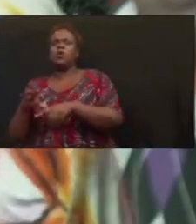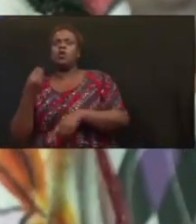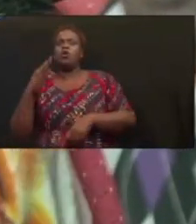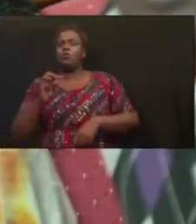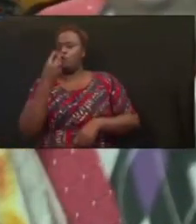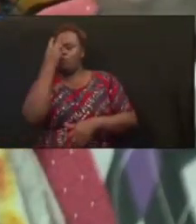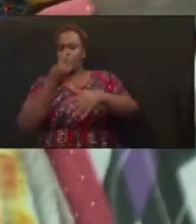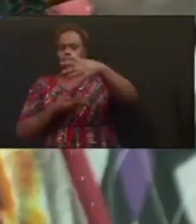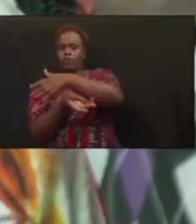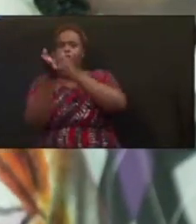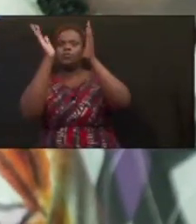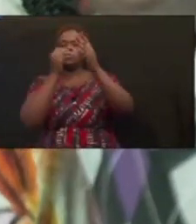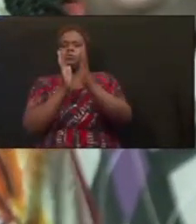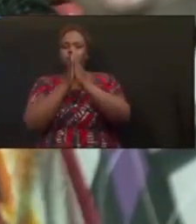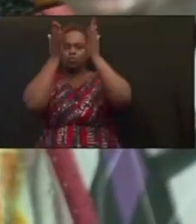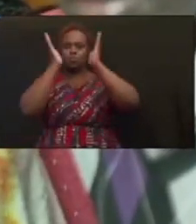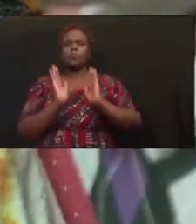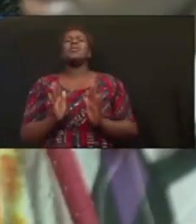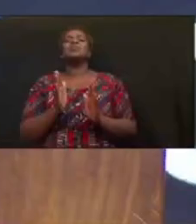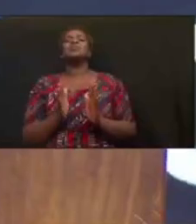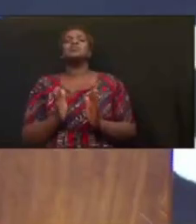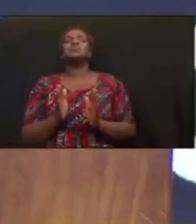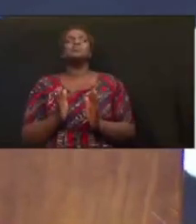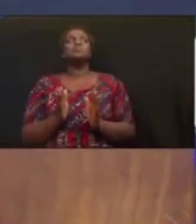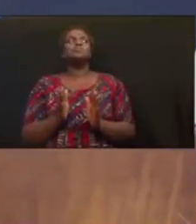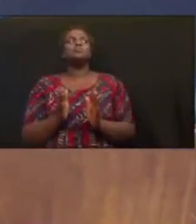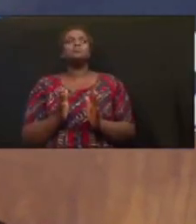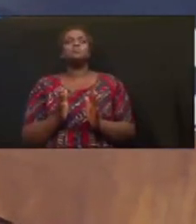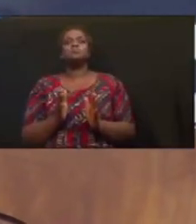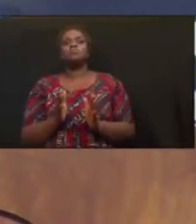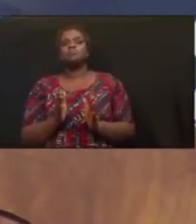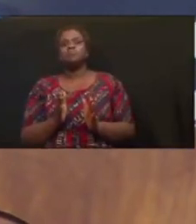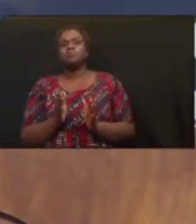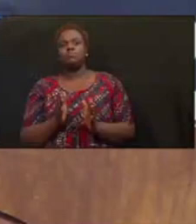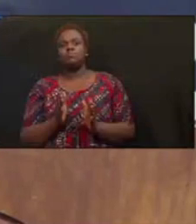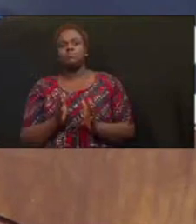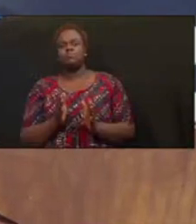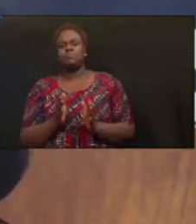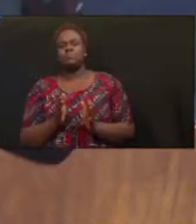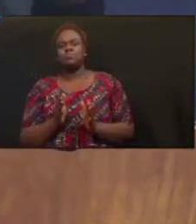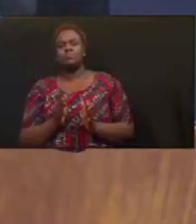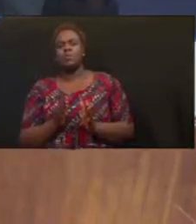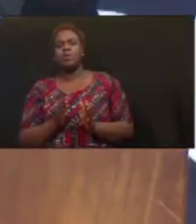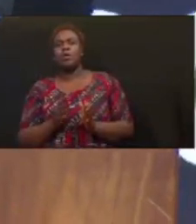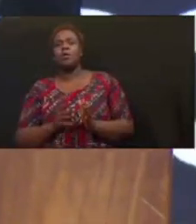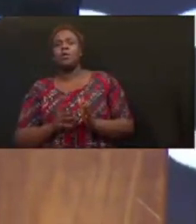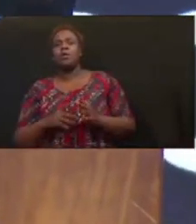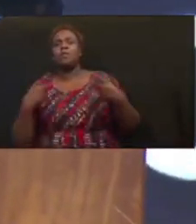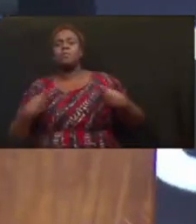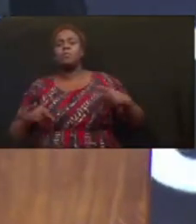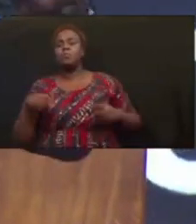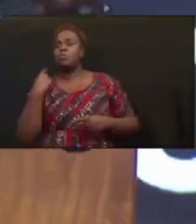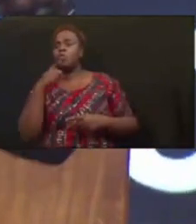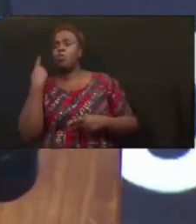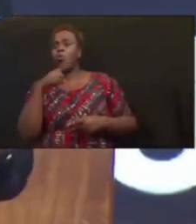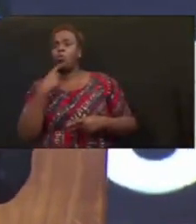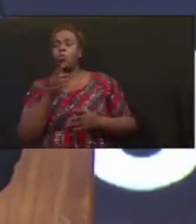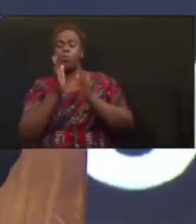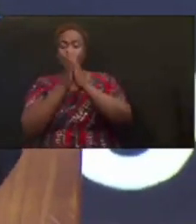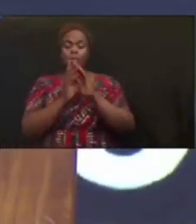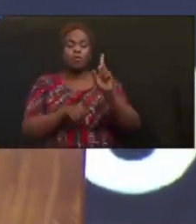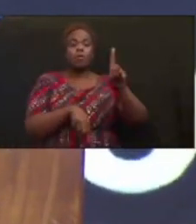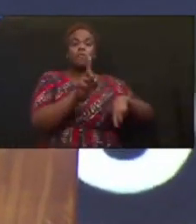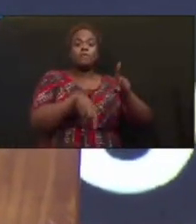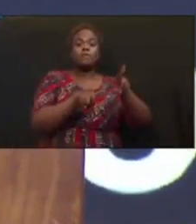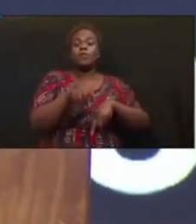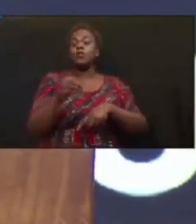intercession, more than a need-driven prayer life. Men who will pray dimensions of the power of God